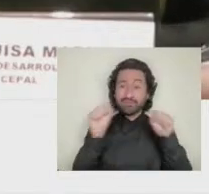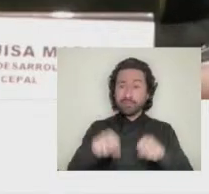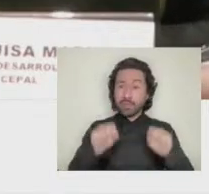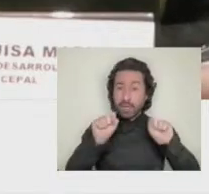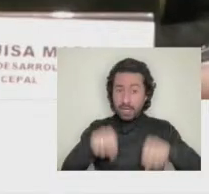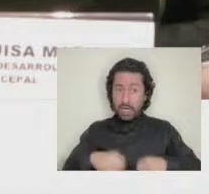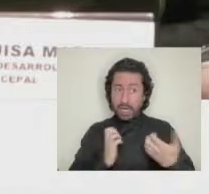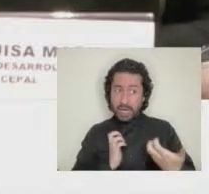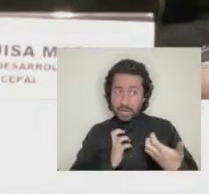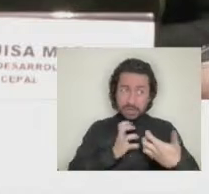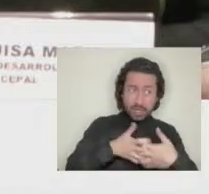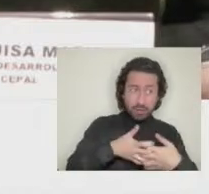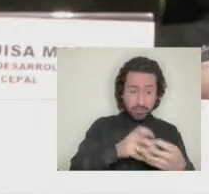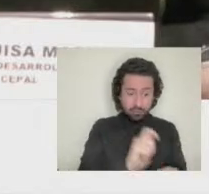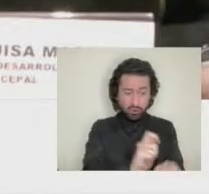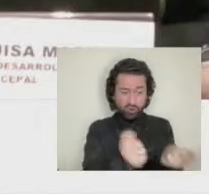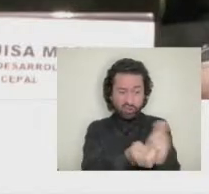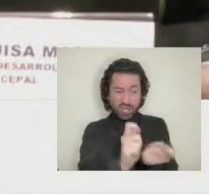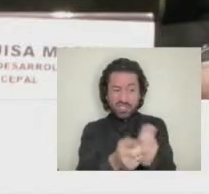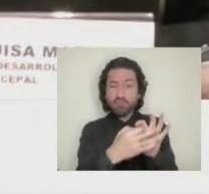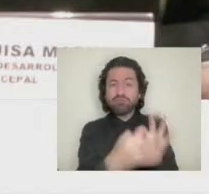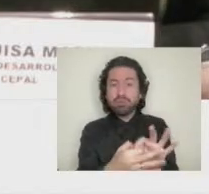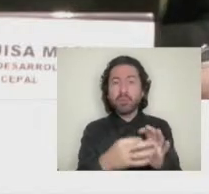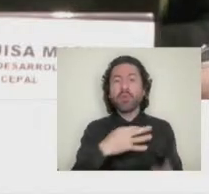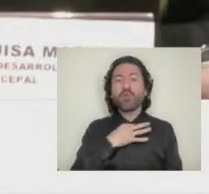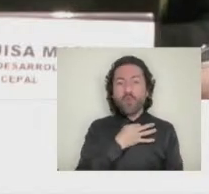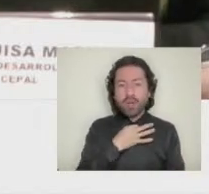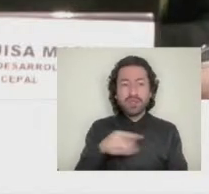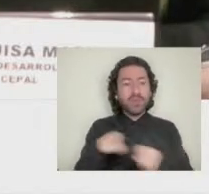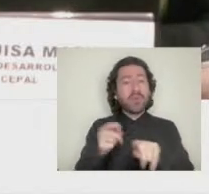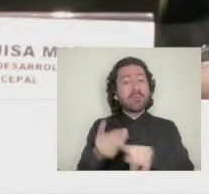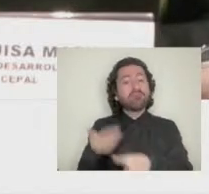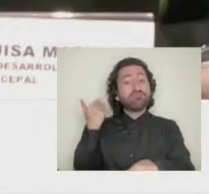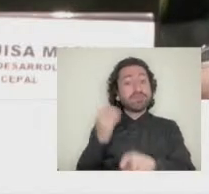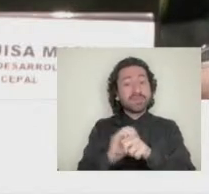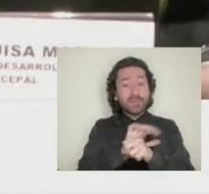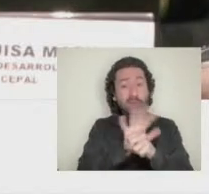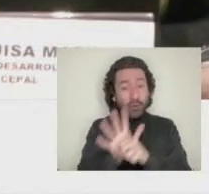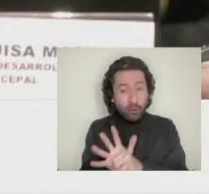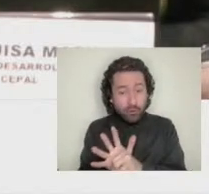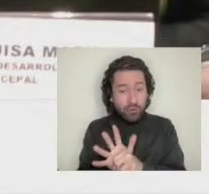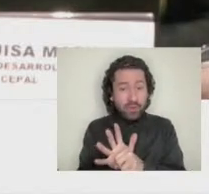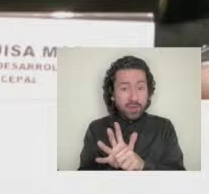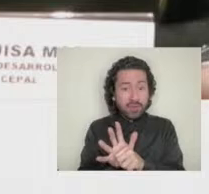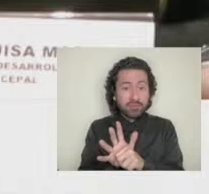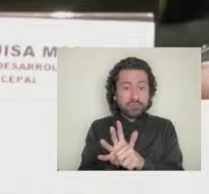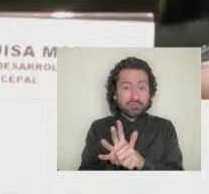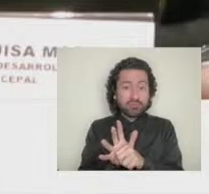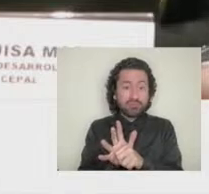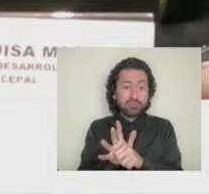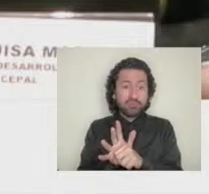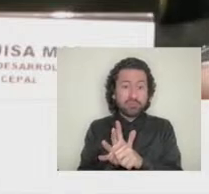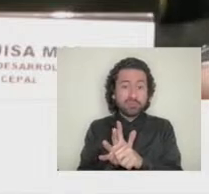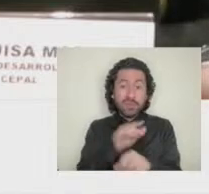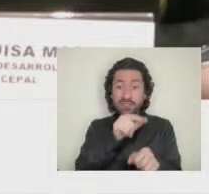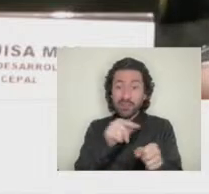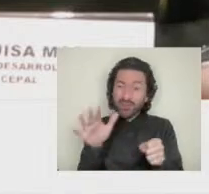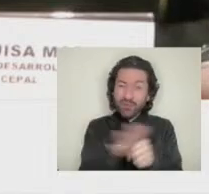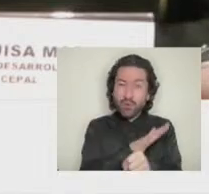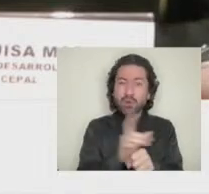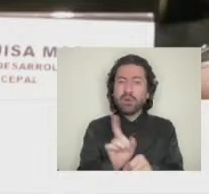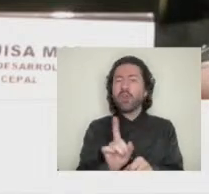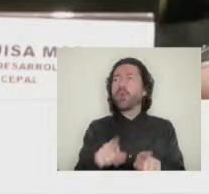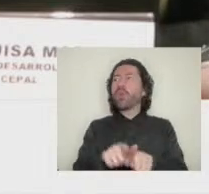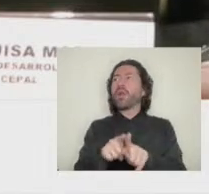healthcare systems, they need to be able to adapt to crises. For example, during the COVID pandemic that occurred, but